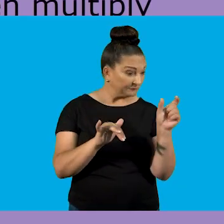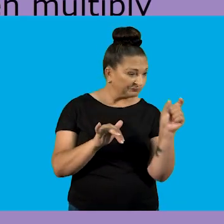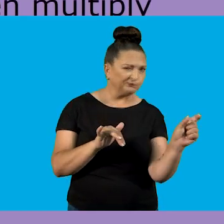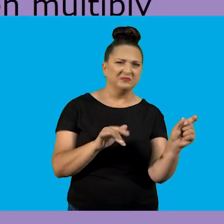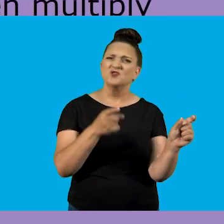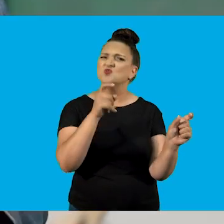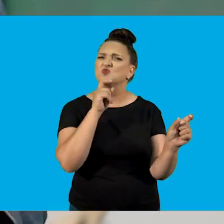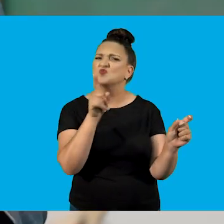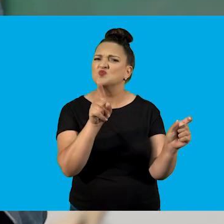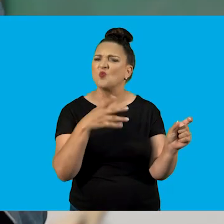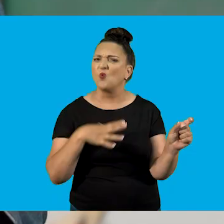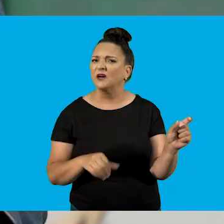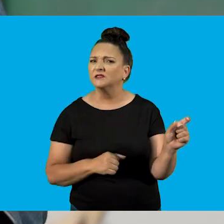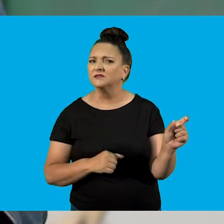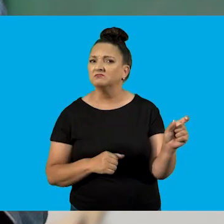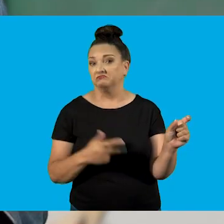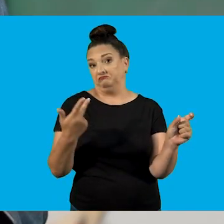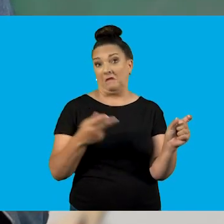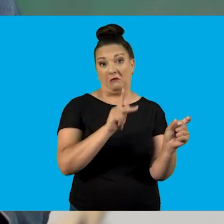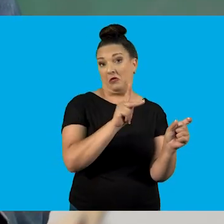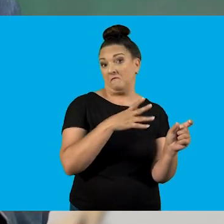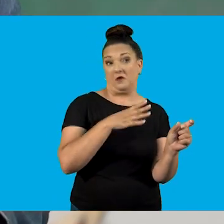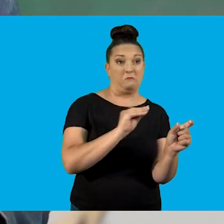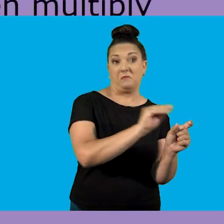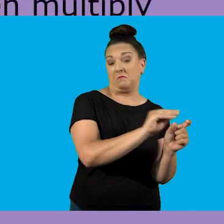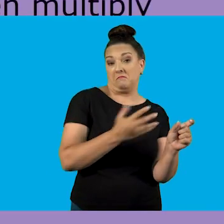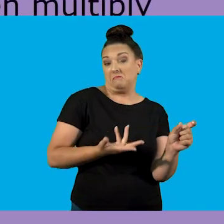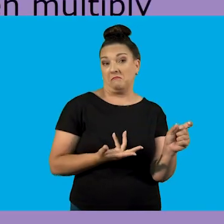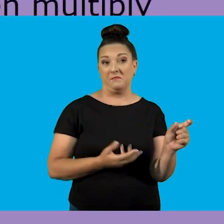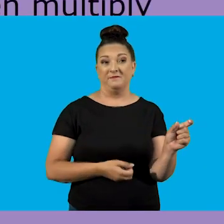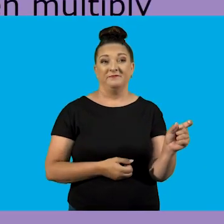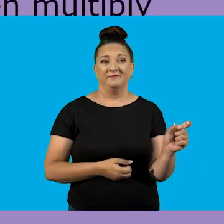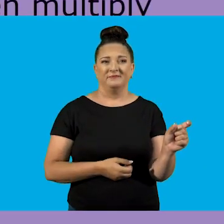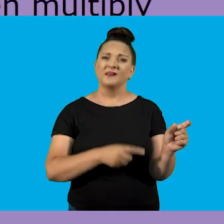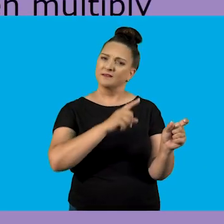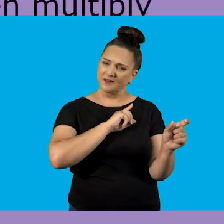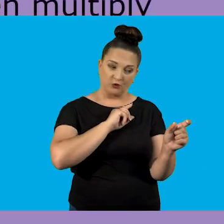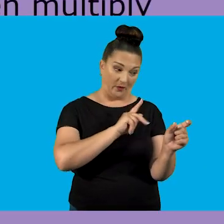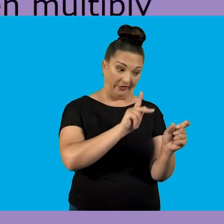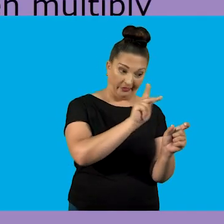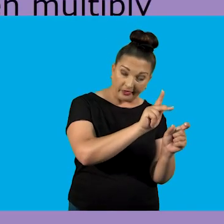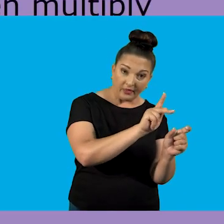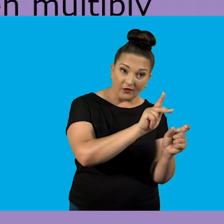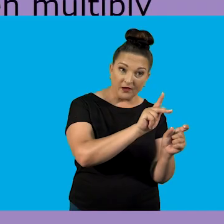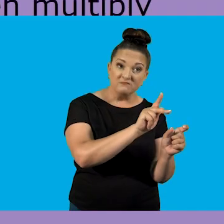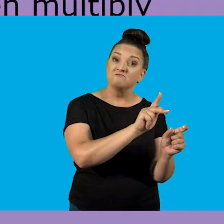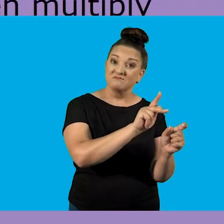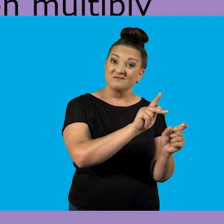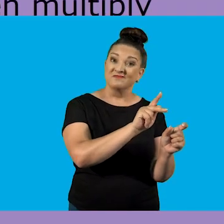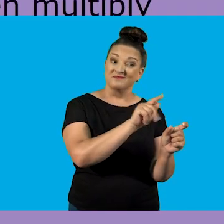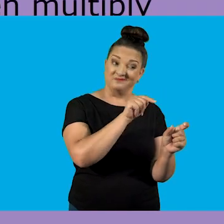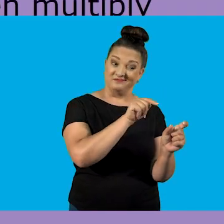that number. What letter do you want to use? Let's use K, if we may. So we are going to subtract